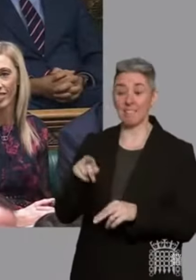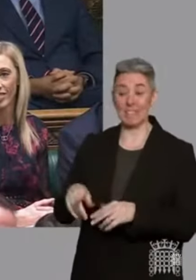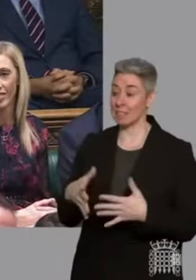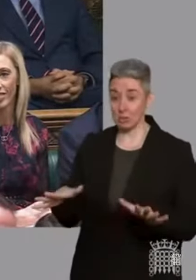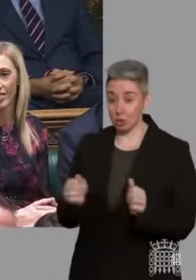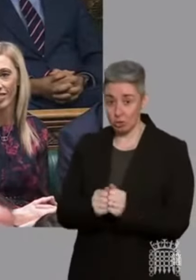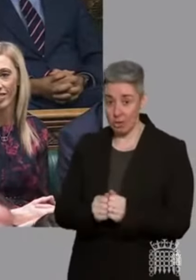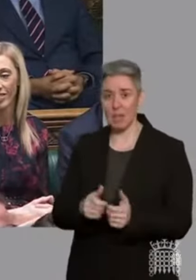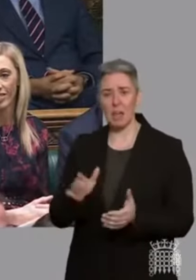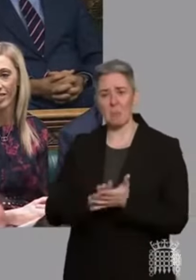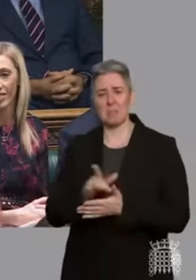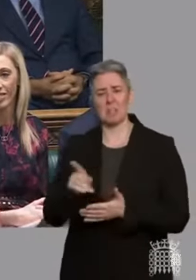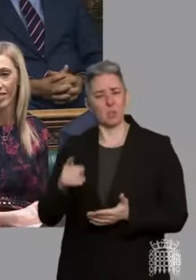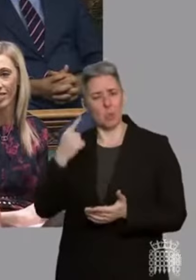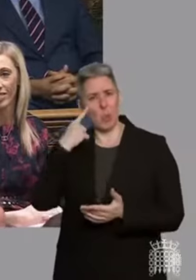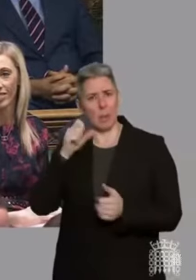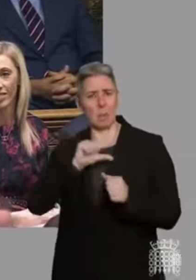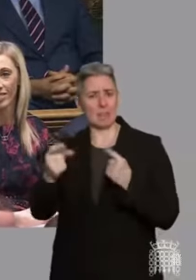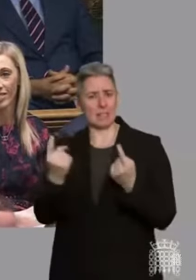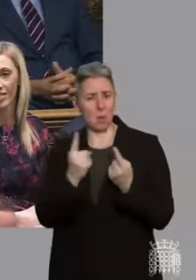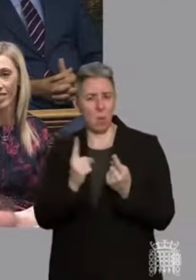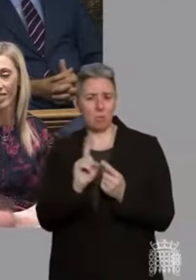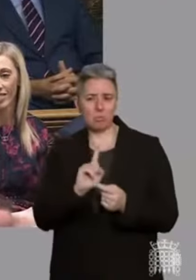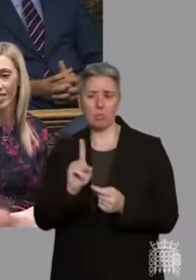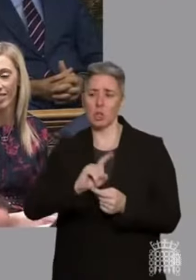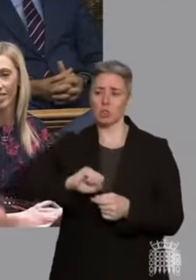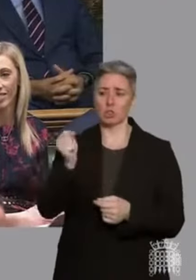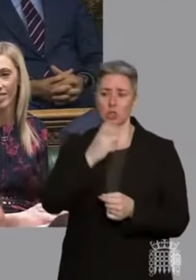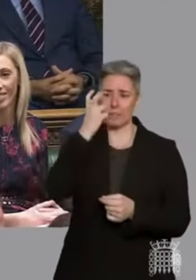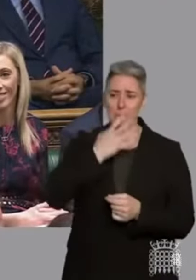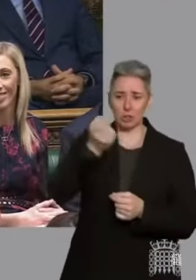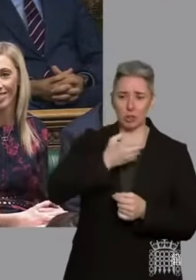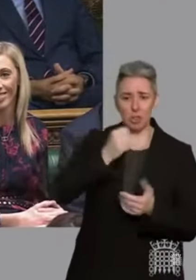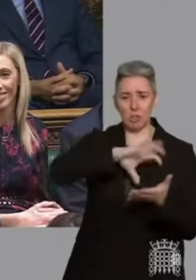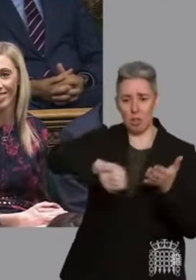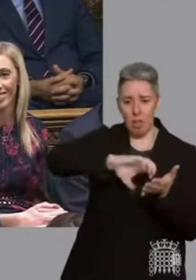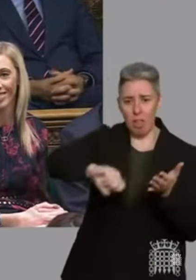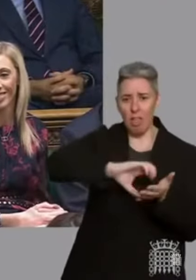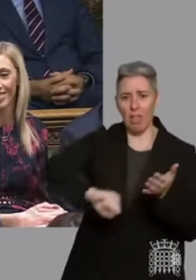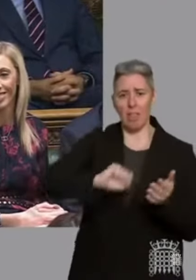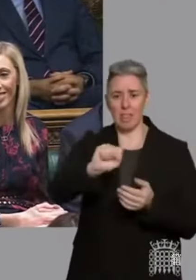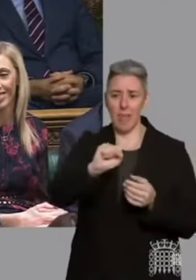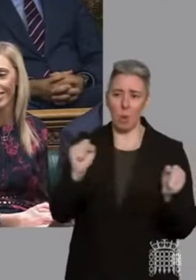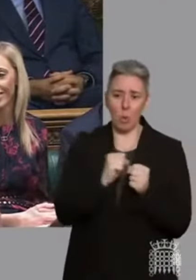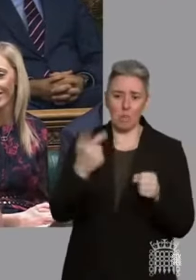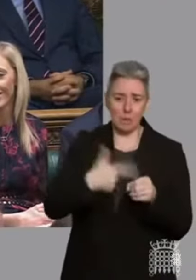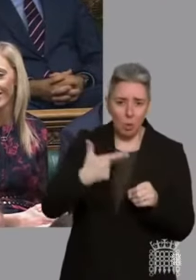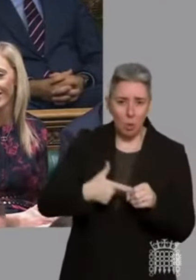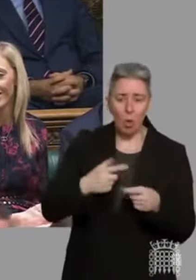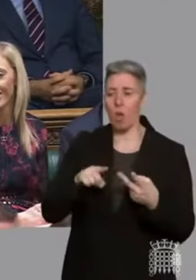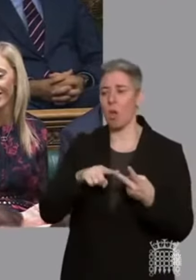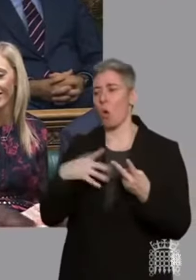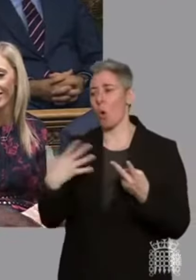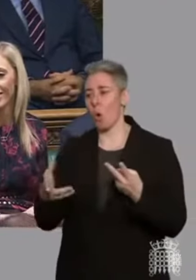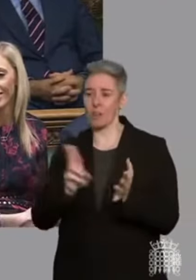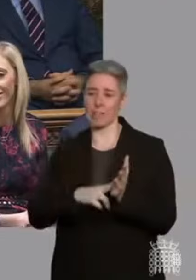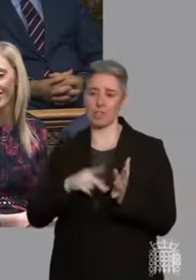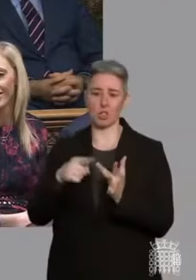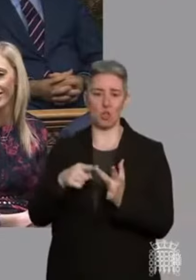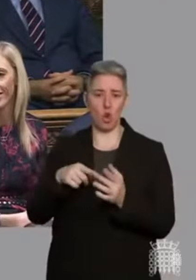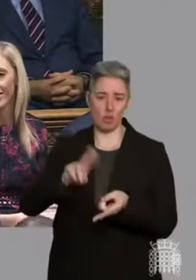abandoning workers in Grangemouth, or attacking the national insurance payments of farmers? does he believe that that is